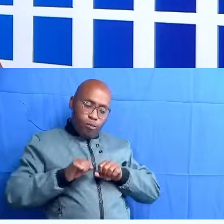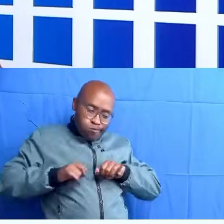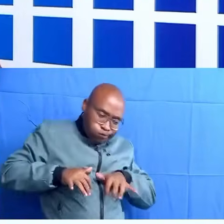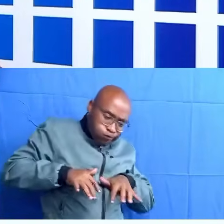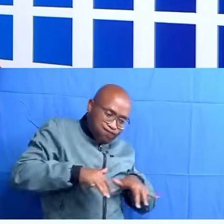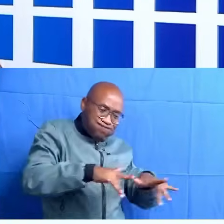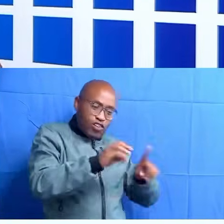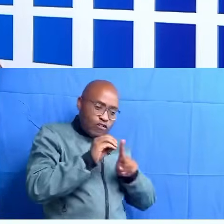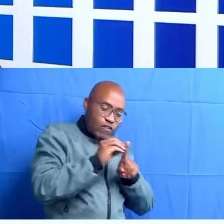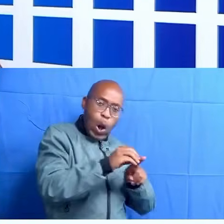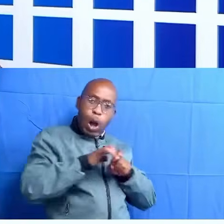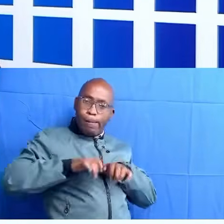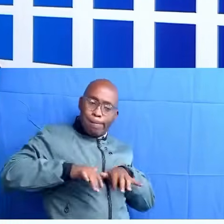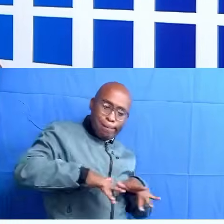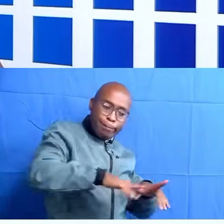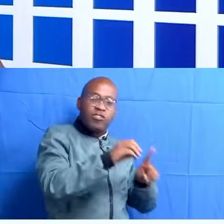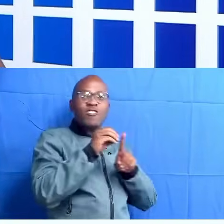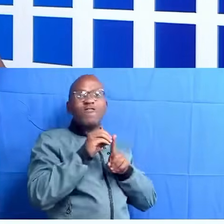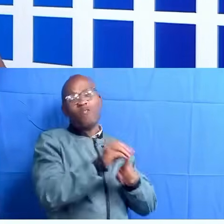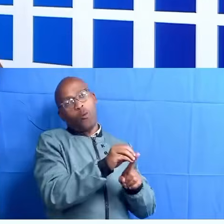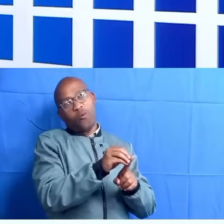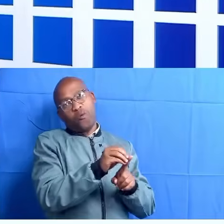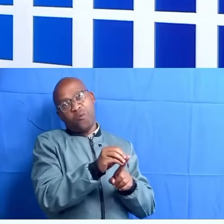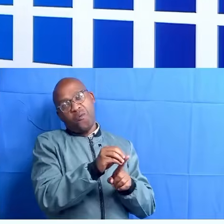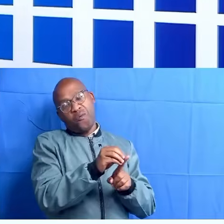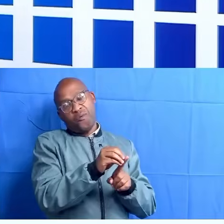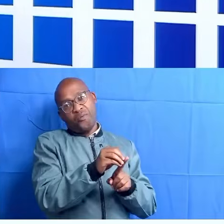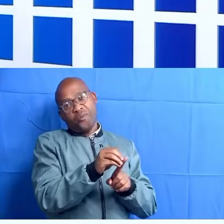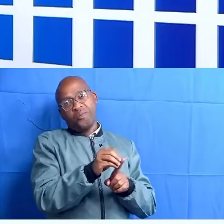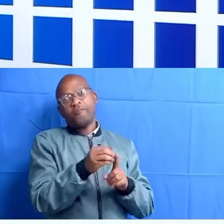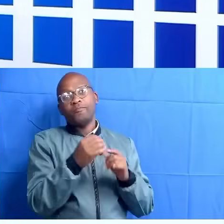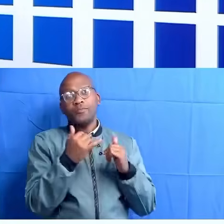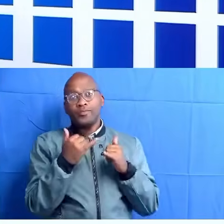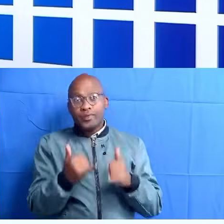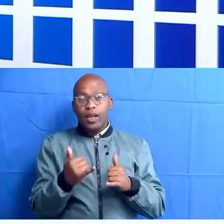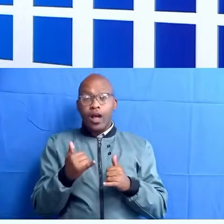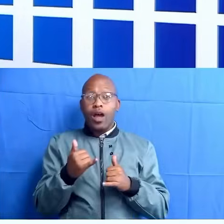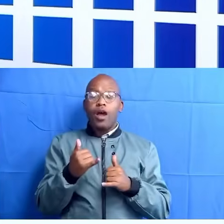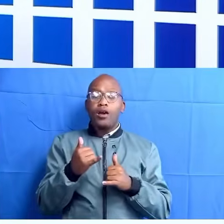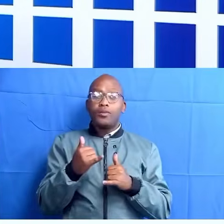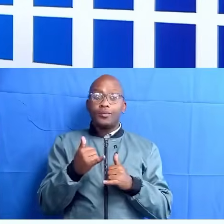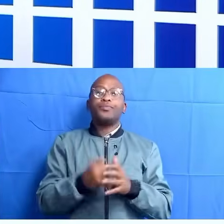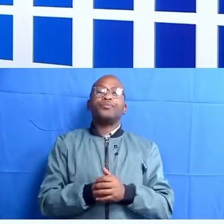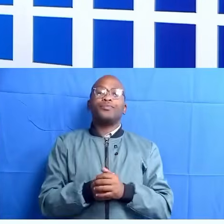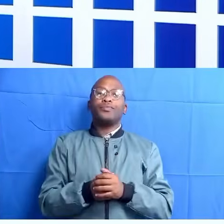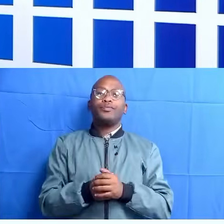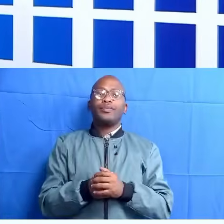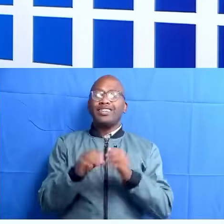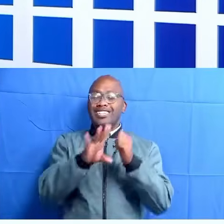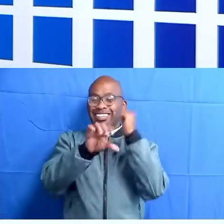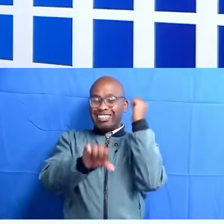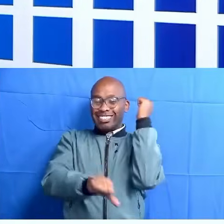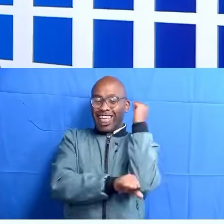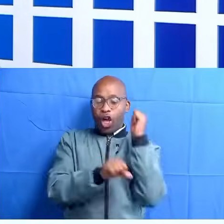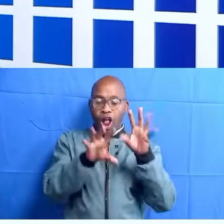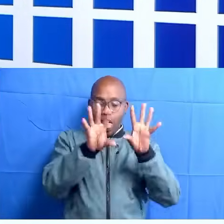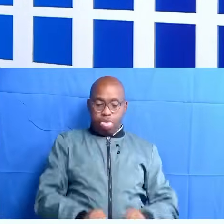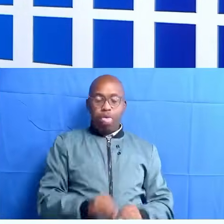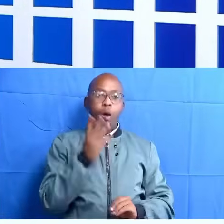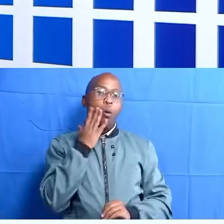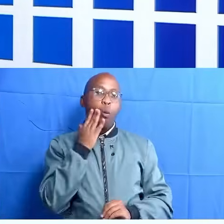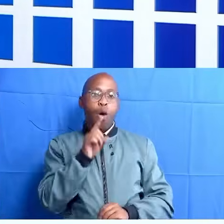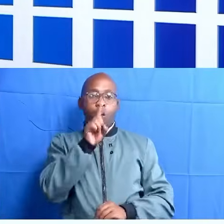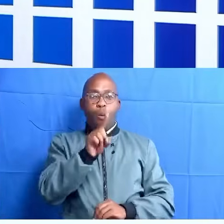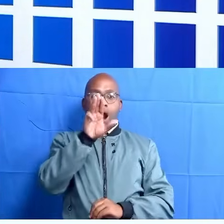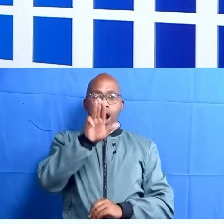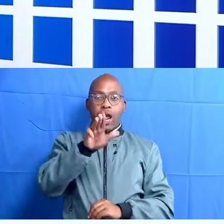under the communist rule with Ho Chi Minh as their president. So